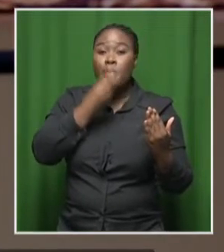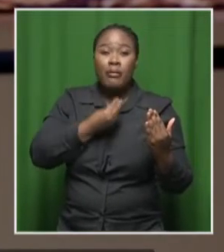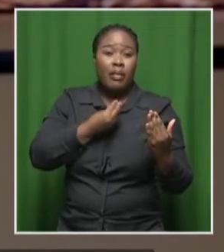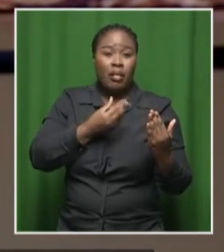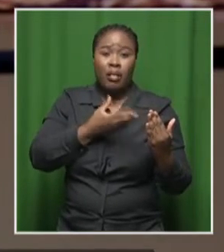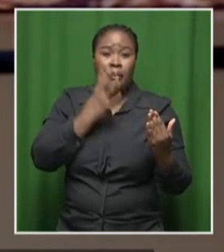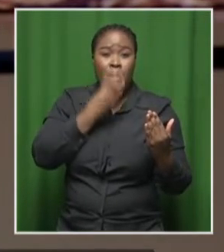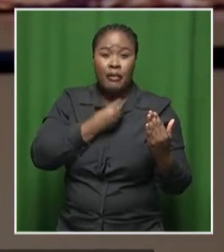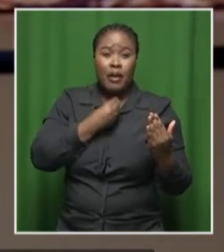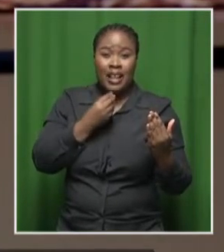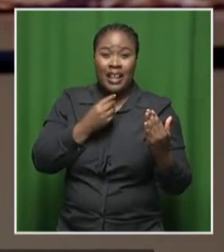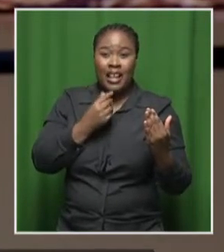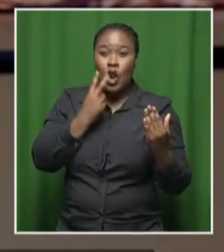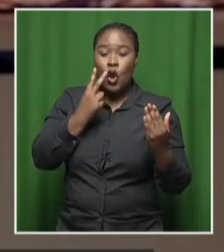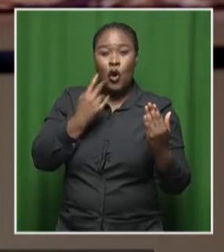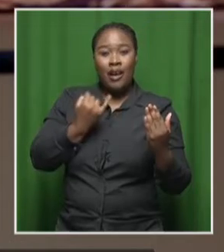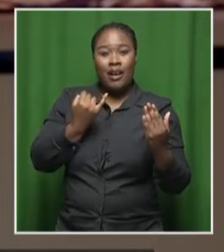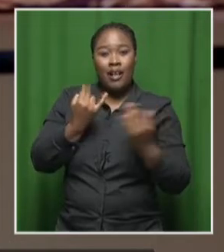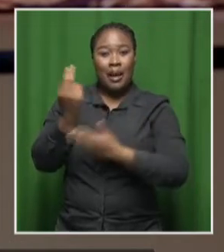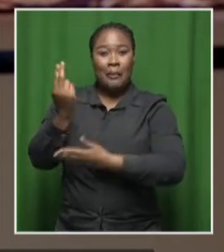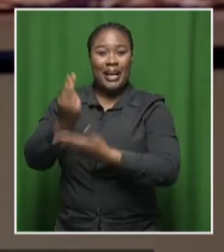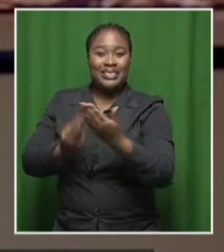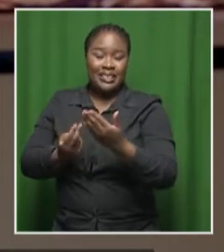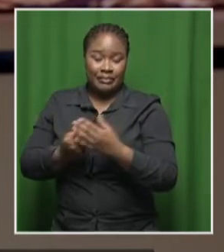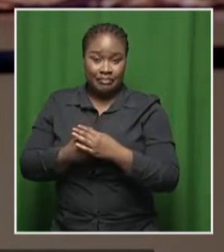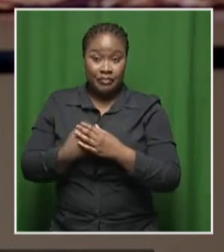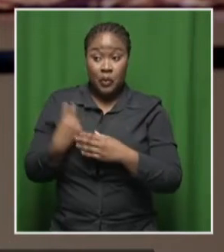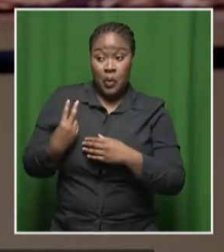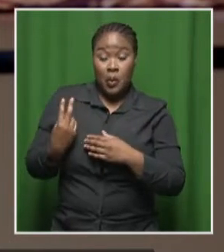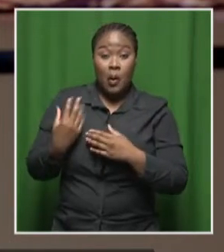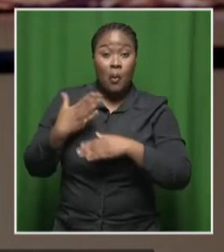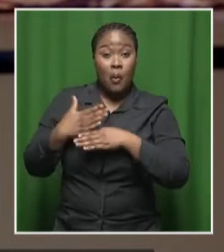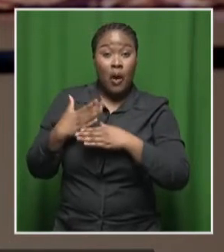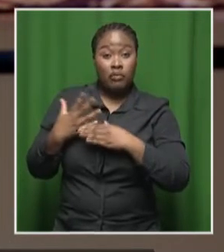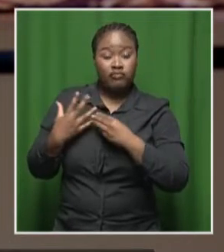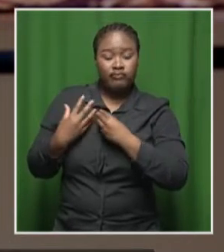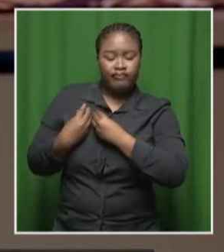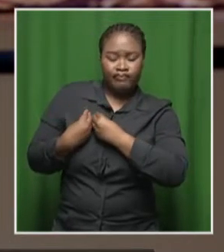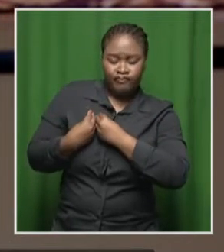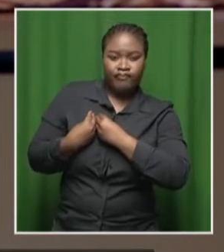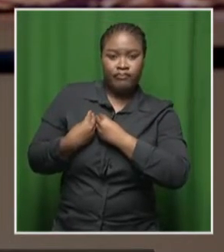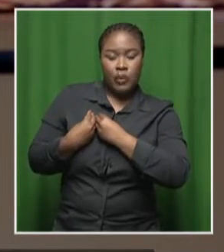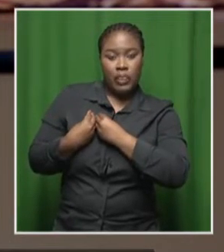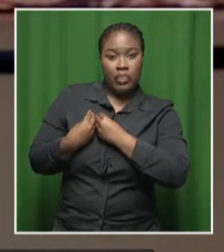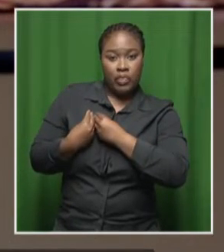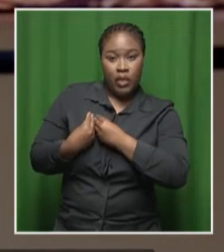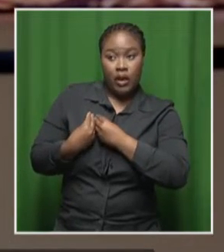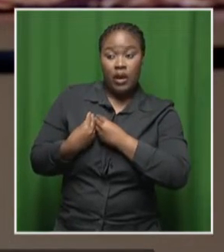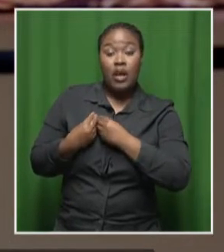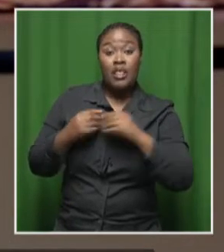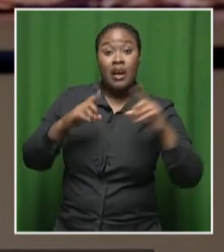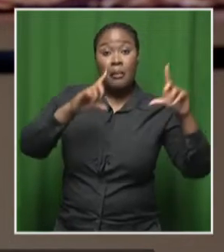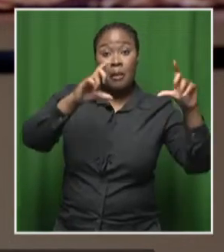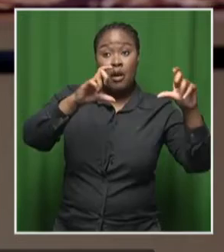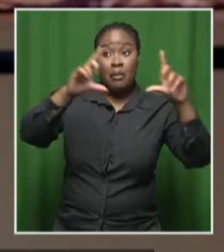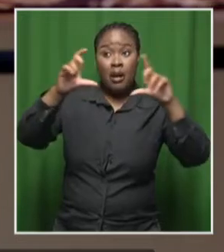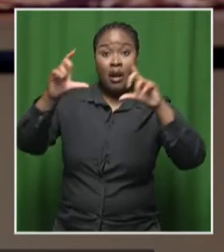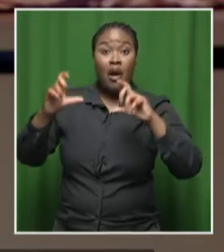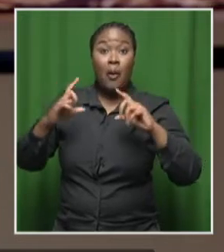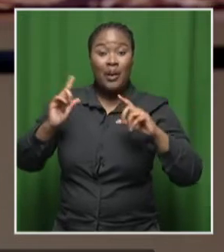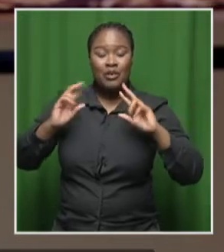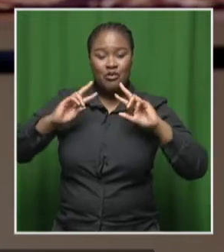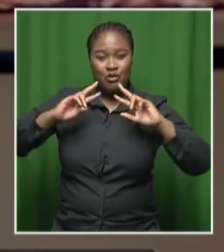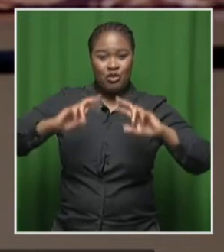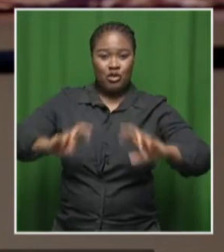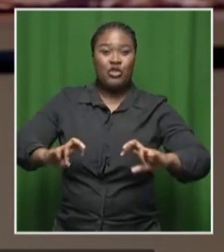photographs. Mark and I work extremely closely. And so the photographs are research. They're not illustrative of my writing.